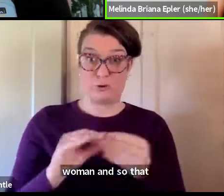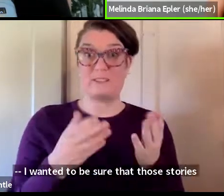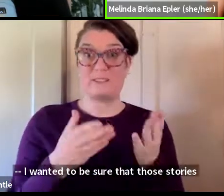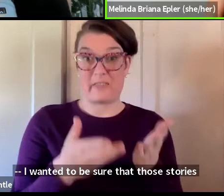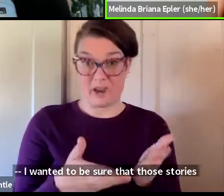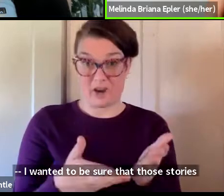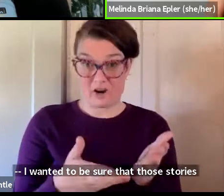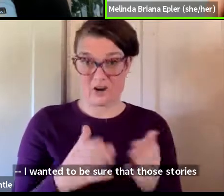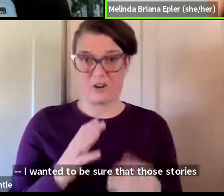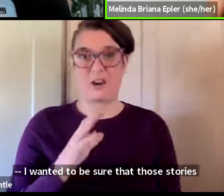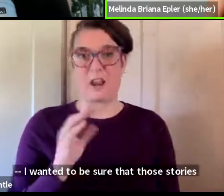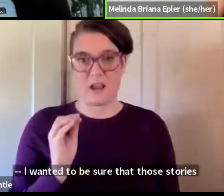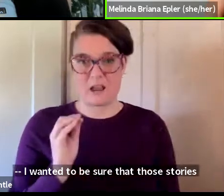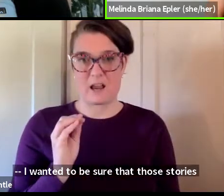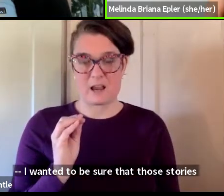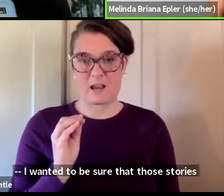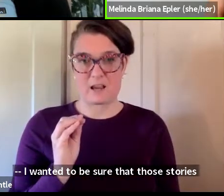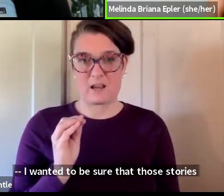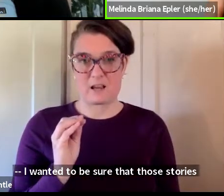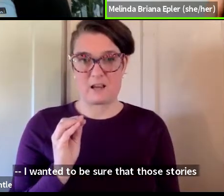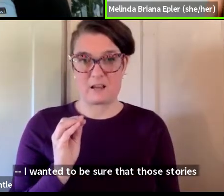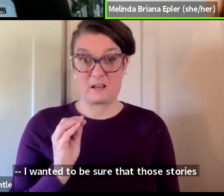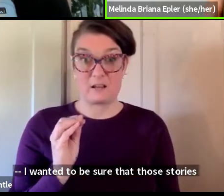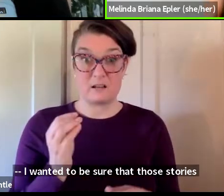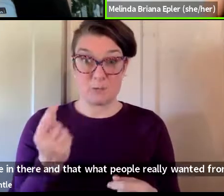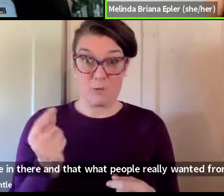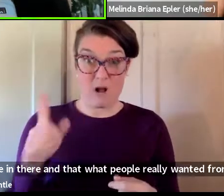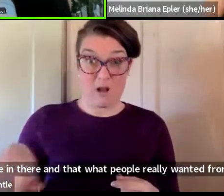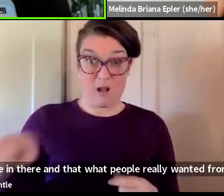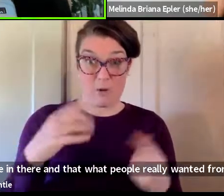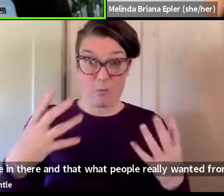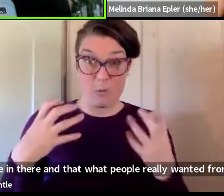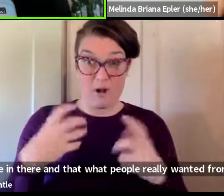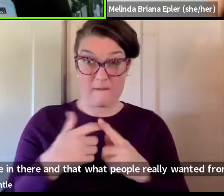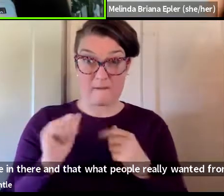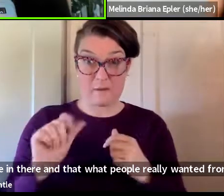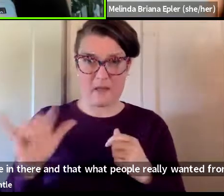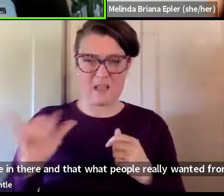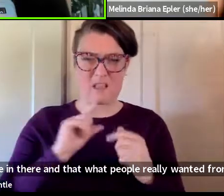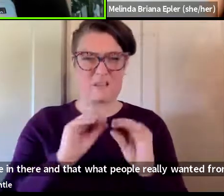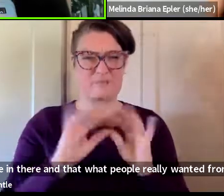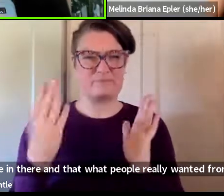that what people really wanted from allies was in there as well. Yeah.